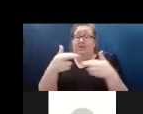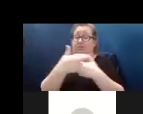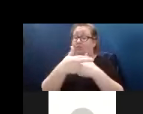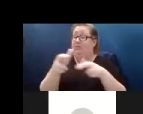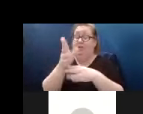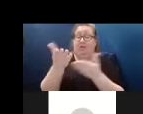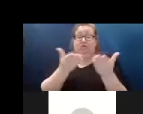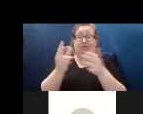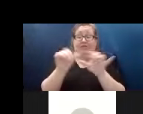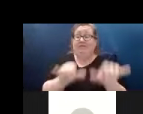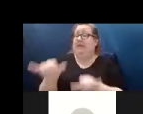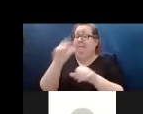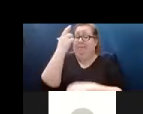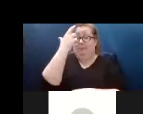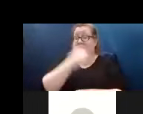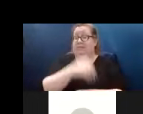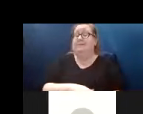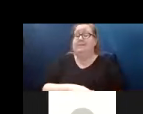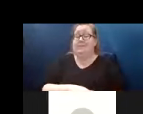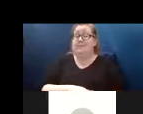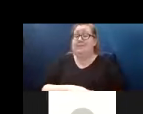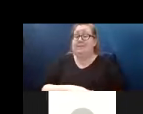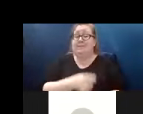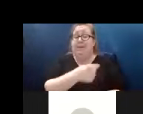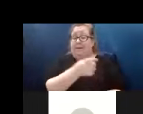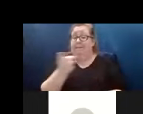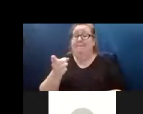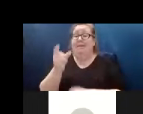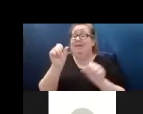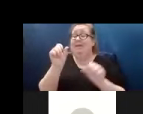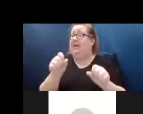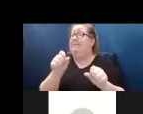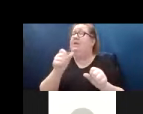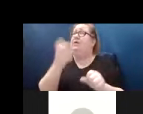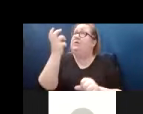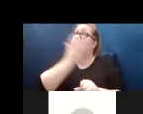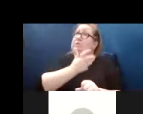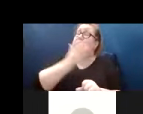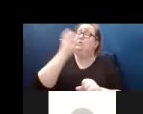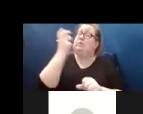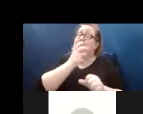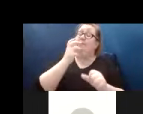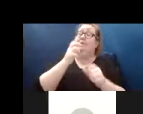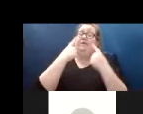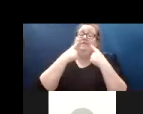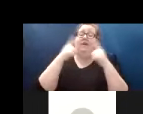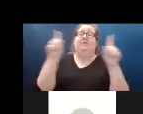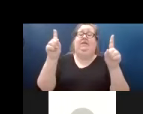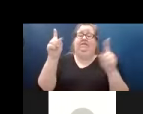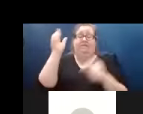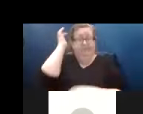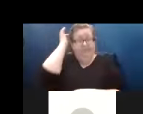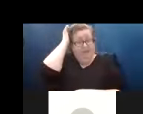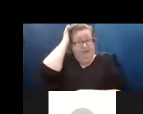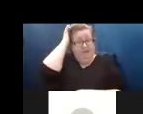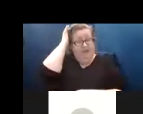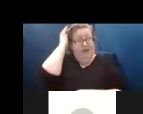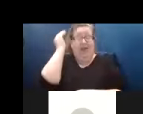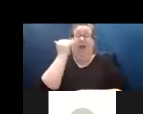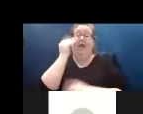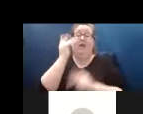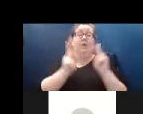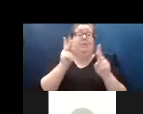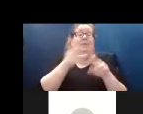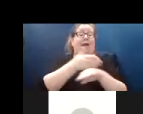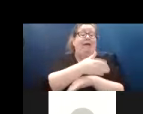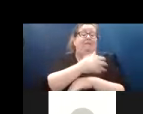too. These can just be super, super effective too. I know folks after Ida